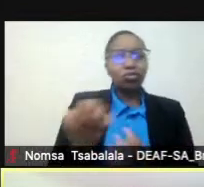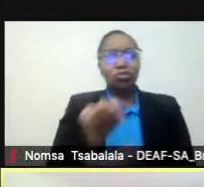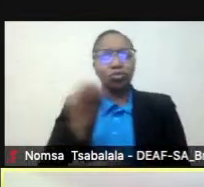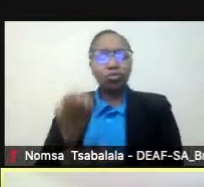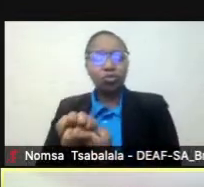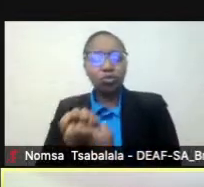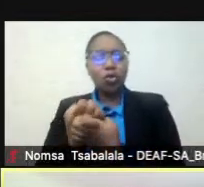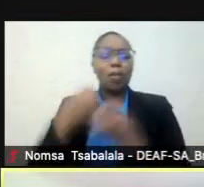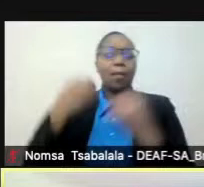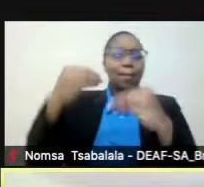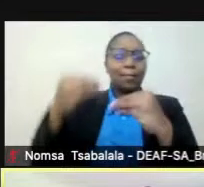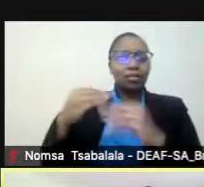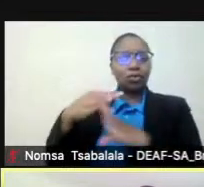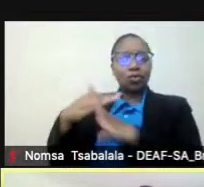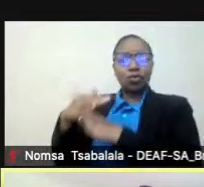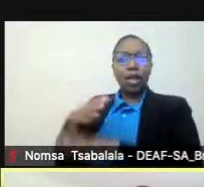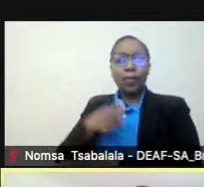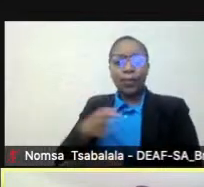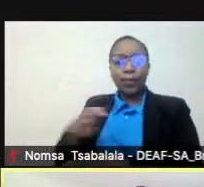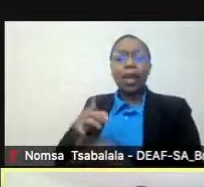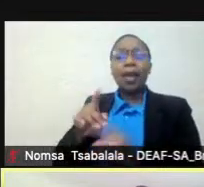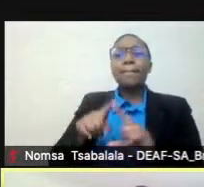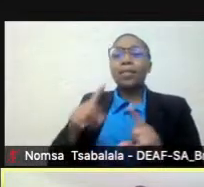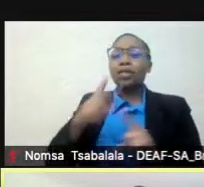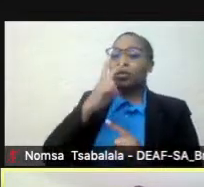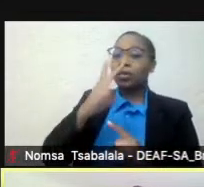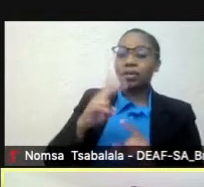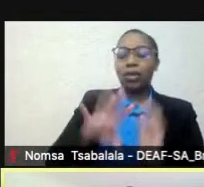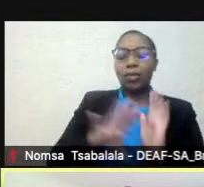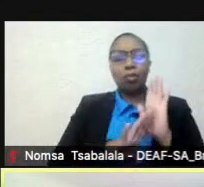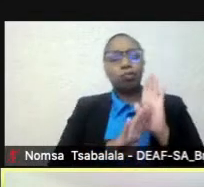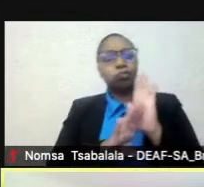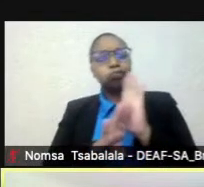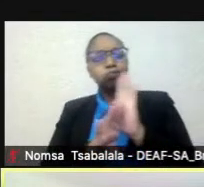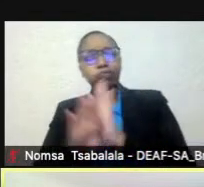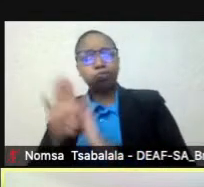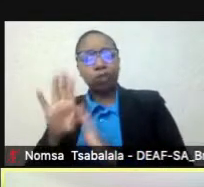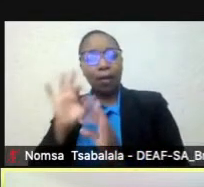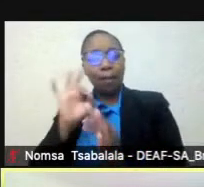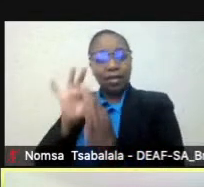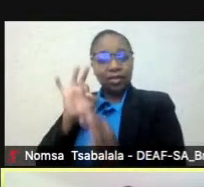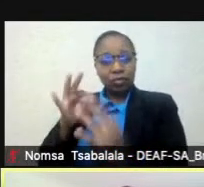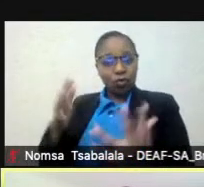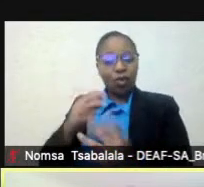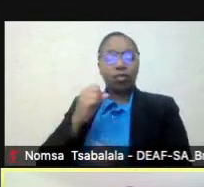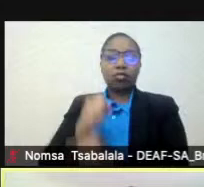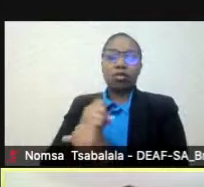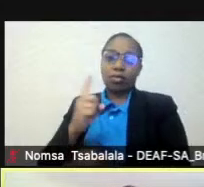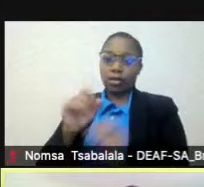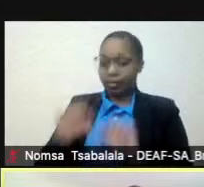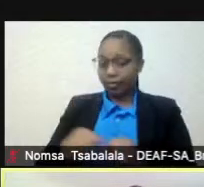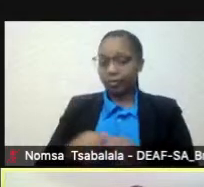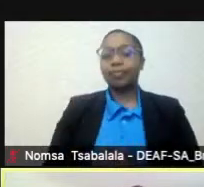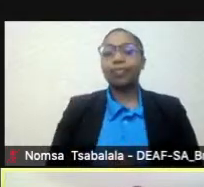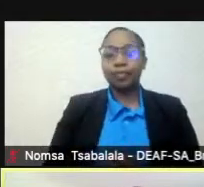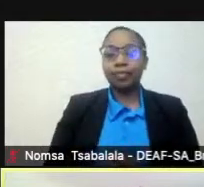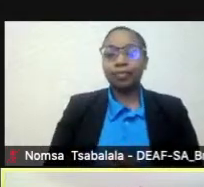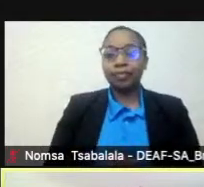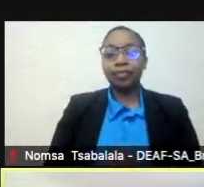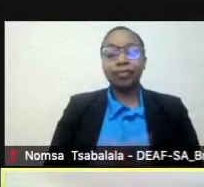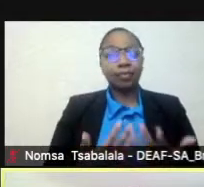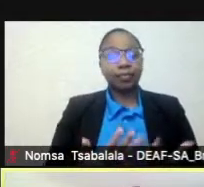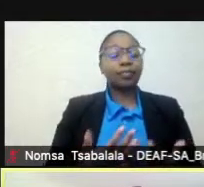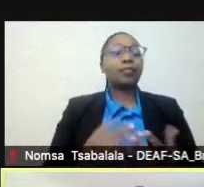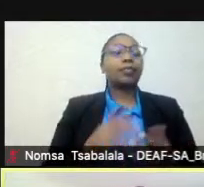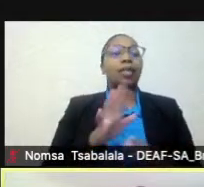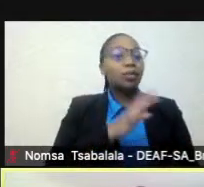seeing this very rapid increase particularly in Gauteng. So if we look at our testing, so as you know,